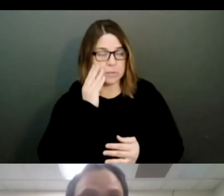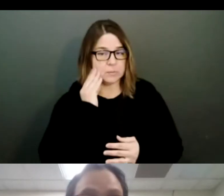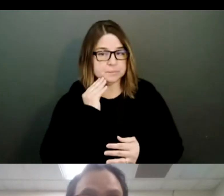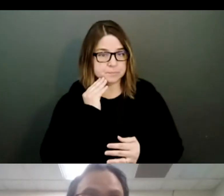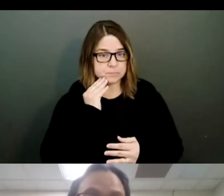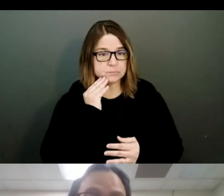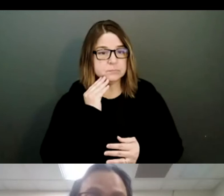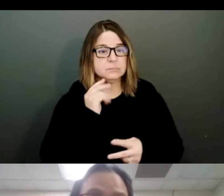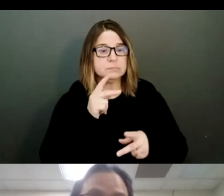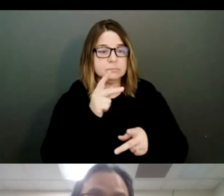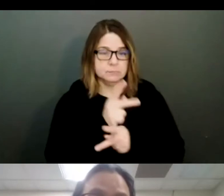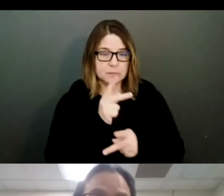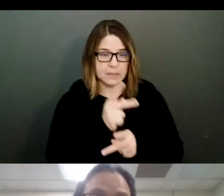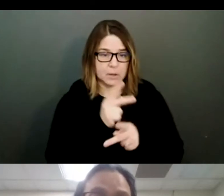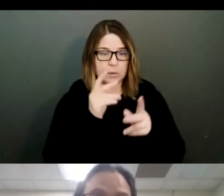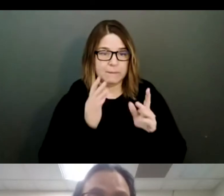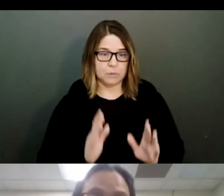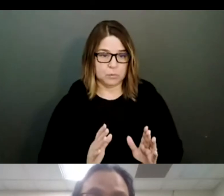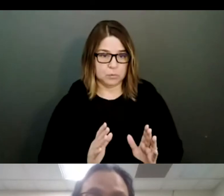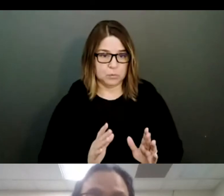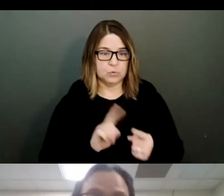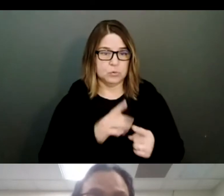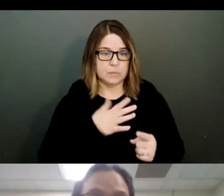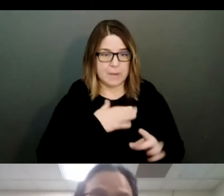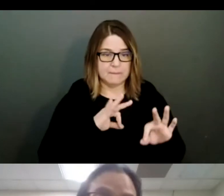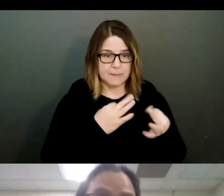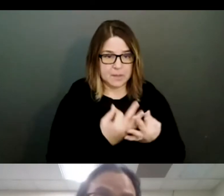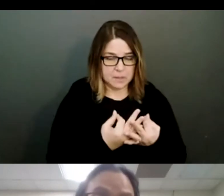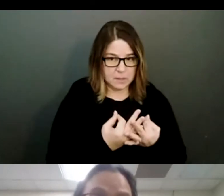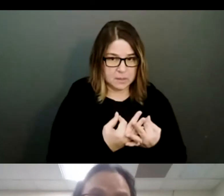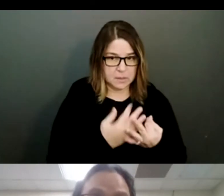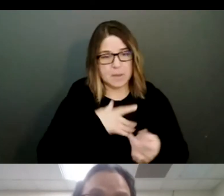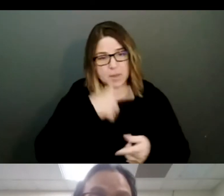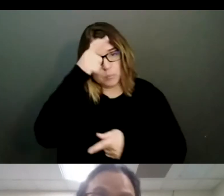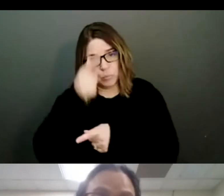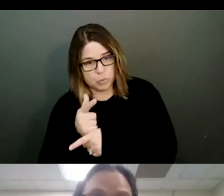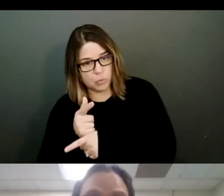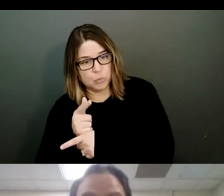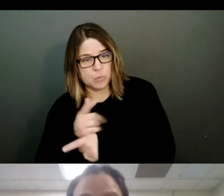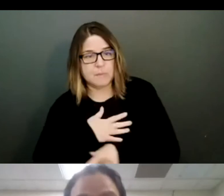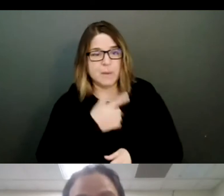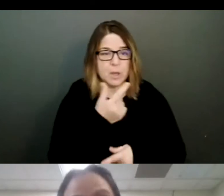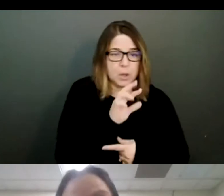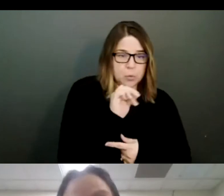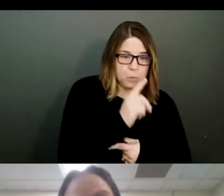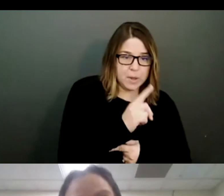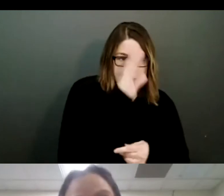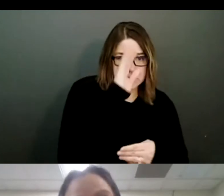a caregiver to my family and to my brother and to my grandson.